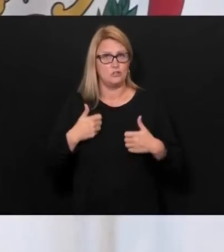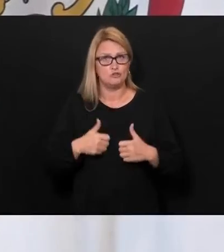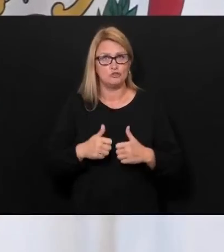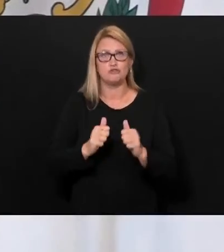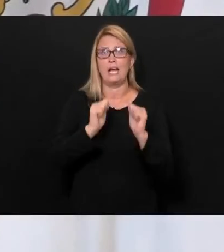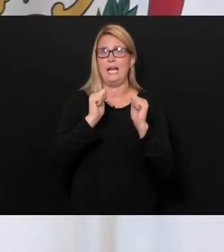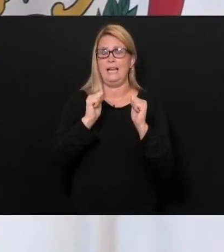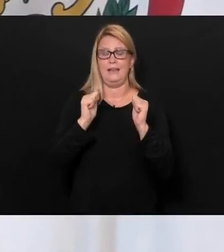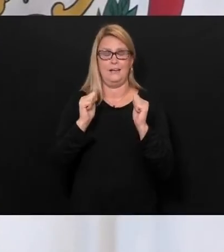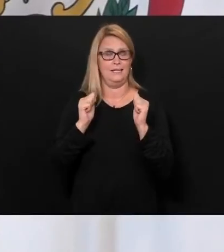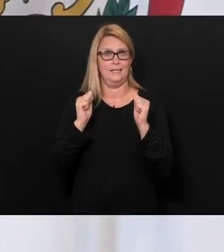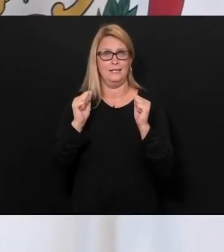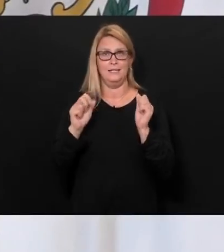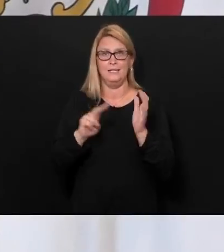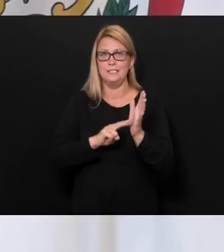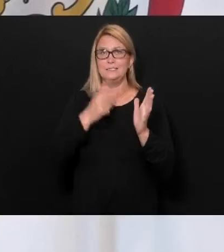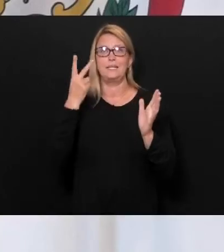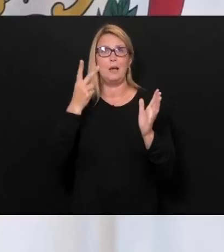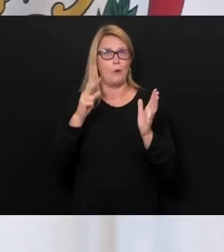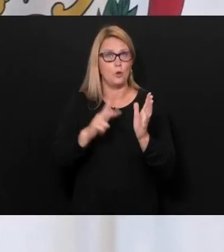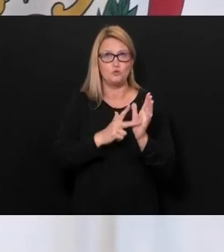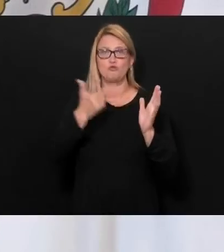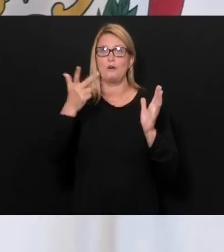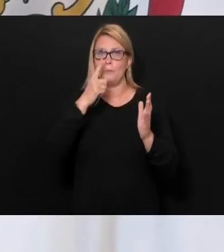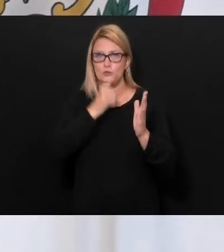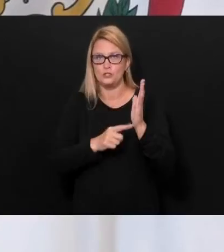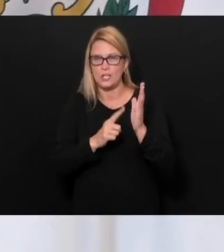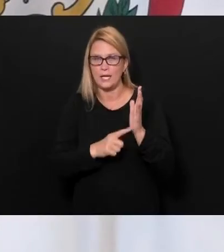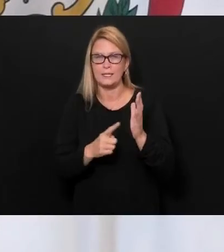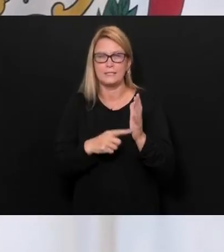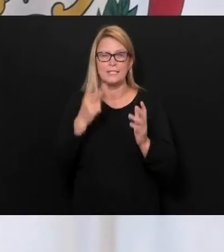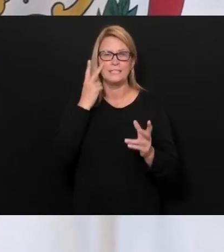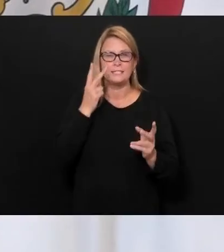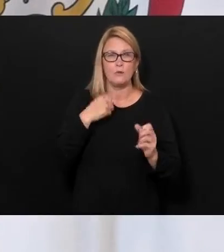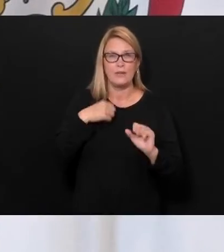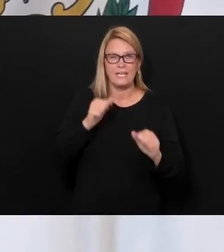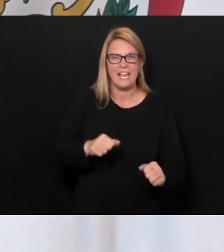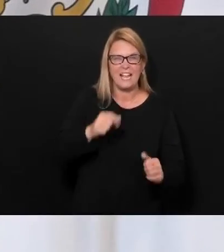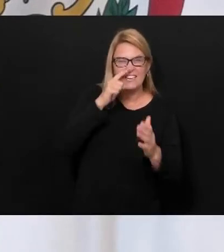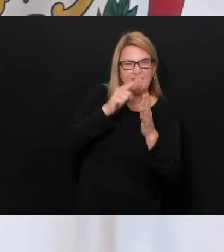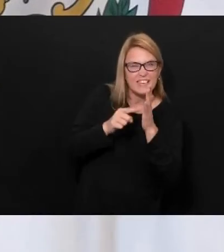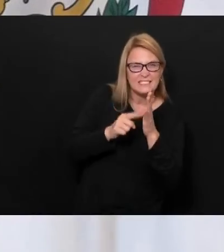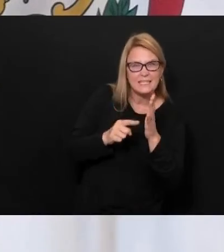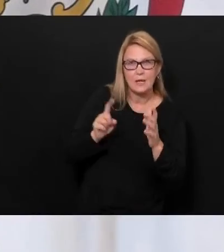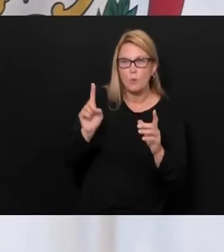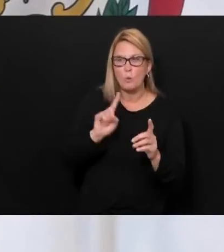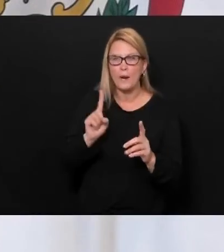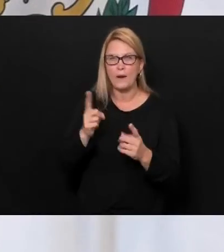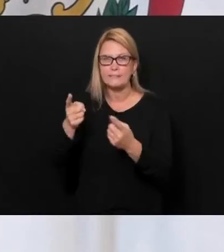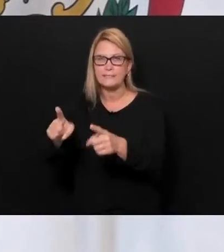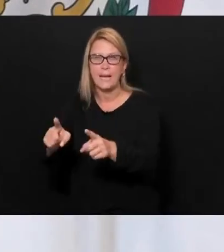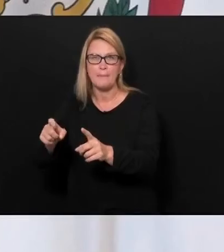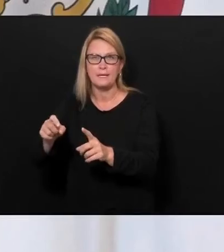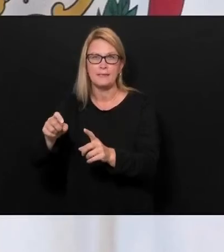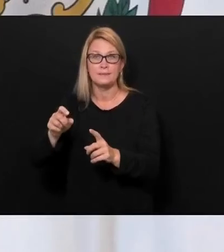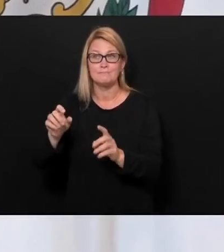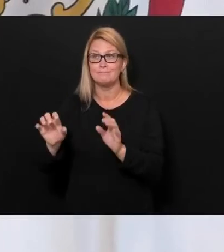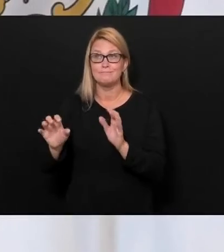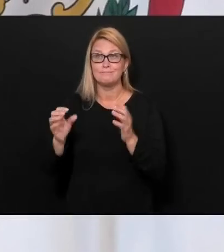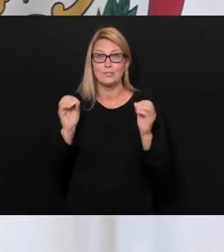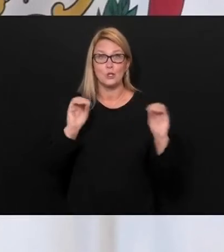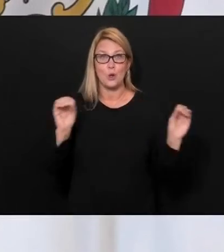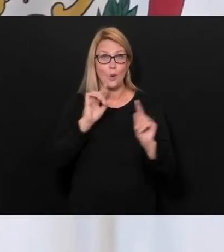double check to see if we could trace stuff back to bars in a certain area, and we came up with